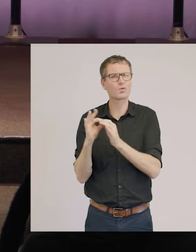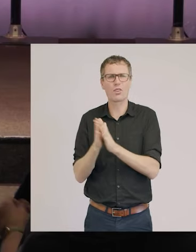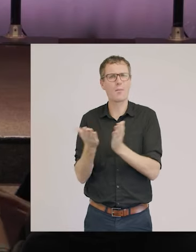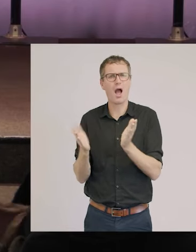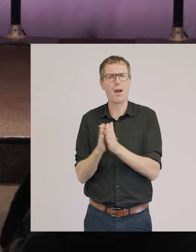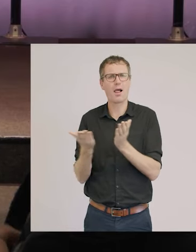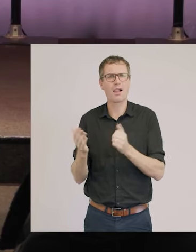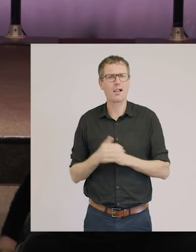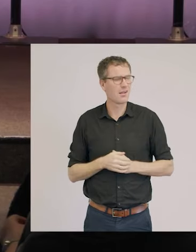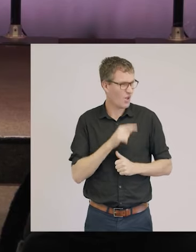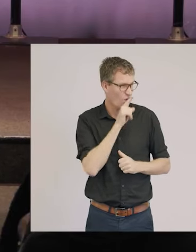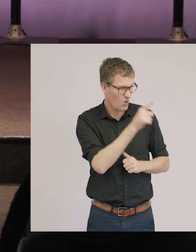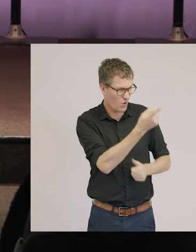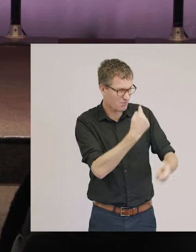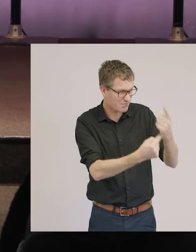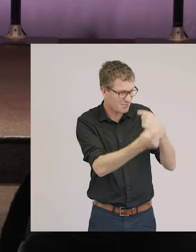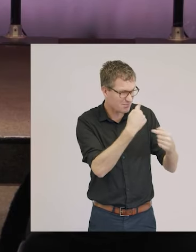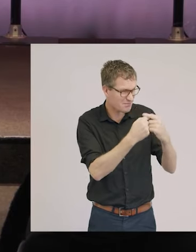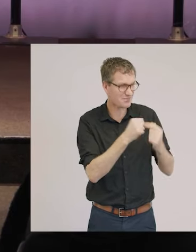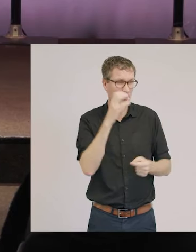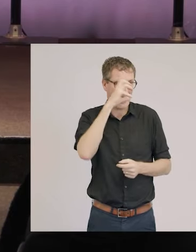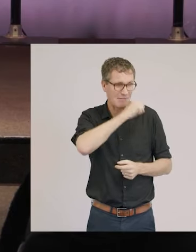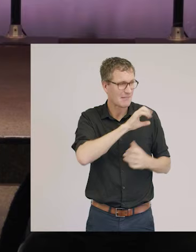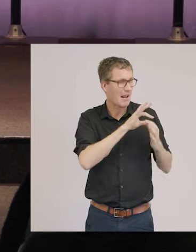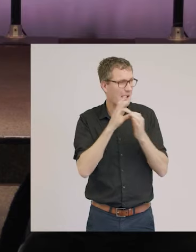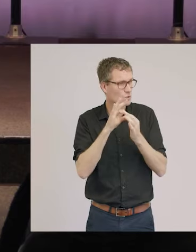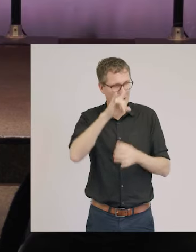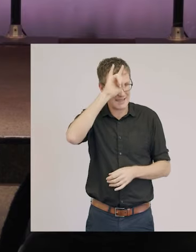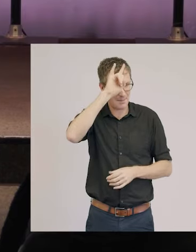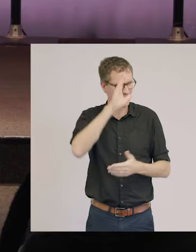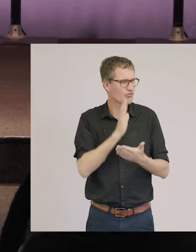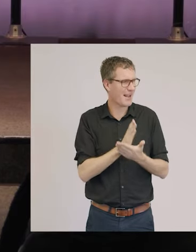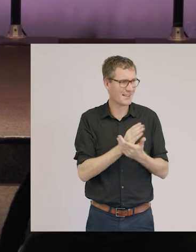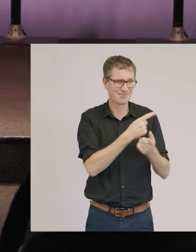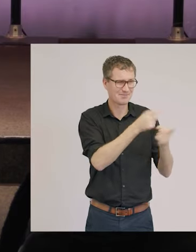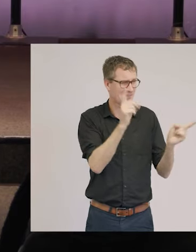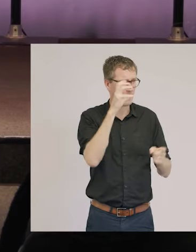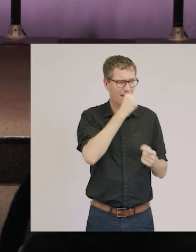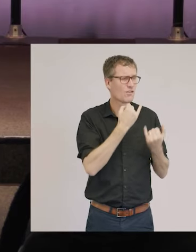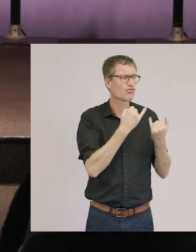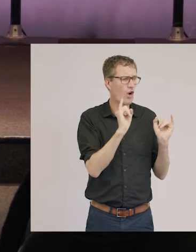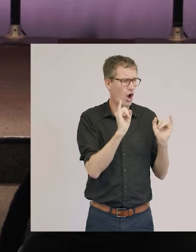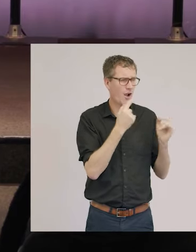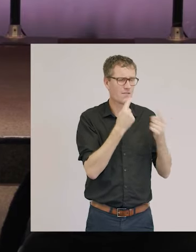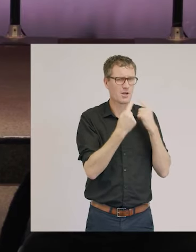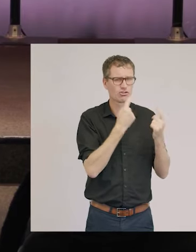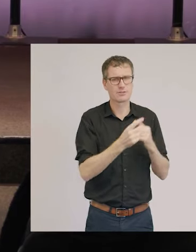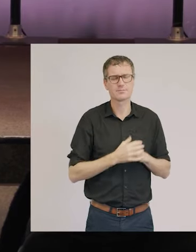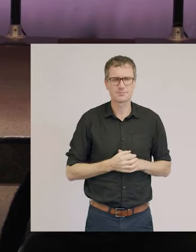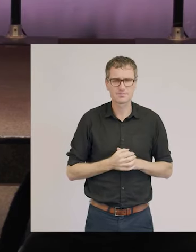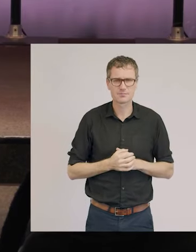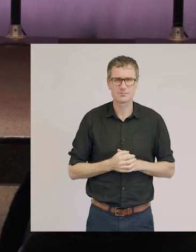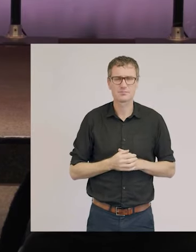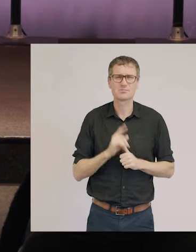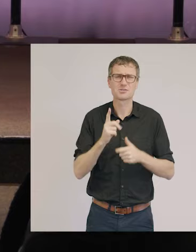worldview at all. And I wouldn't say it to them, but I think you're actually spouting the doctrine of demons. You've been completely deceived.